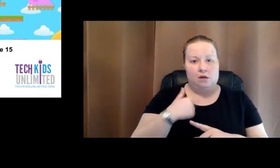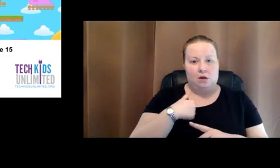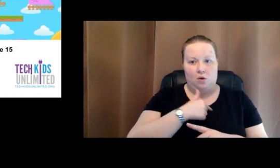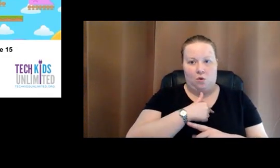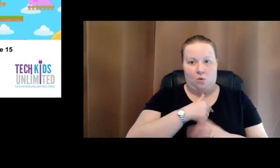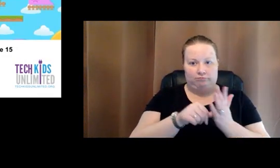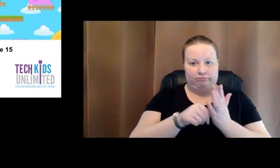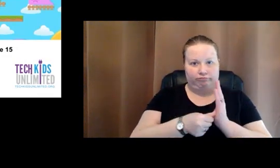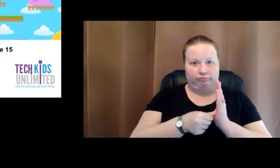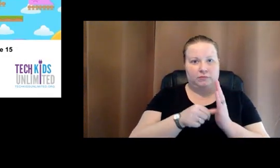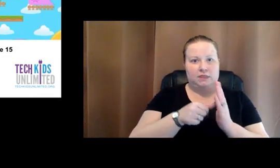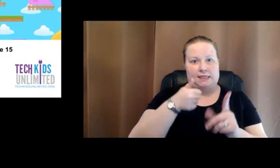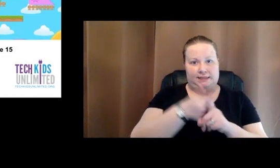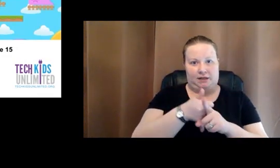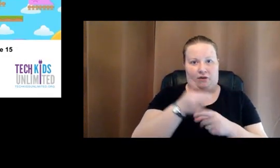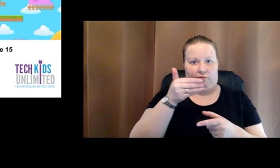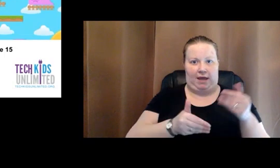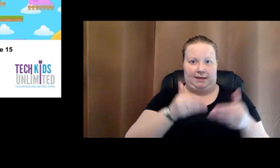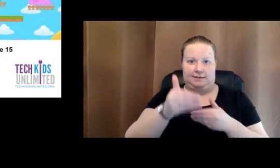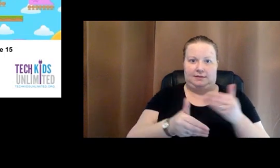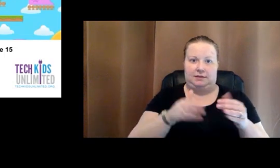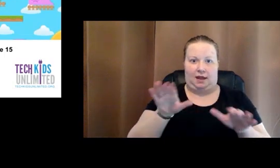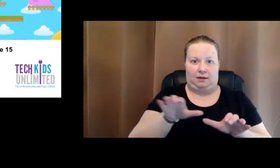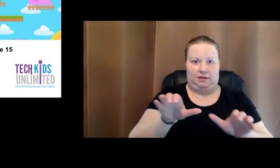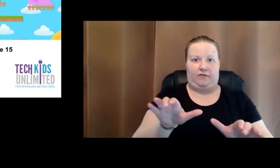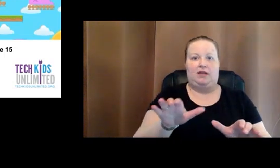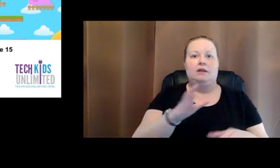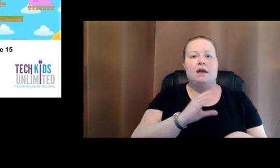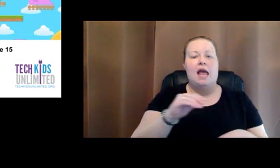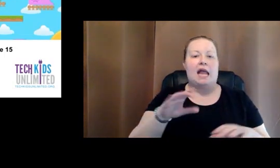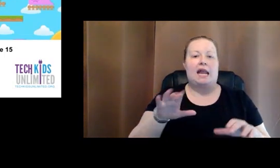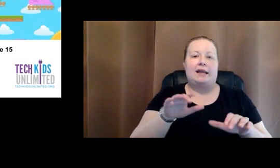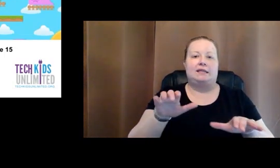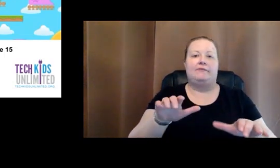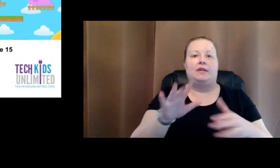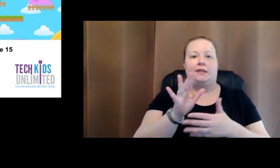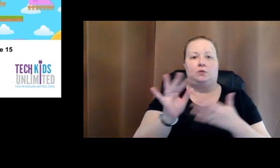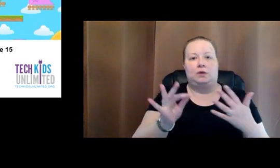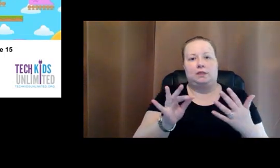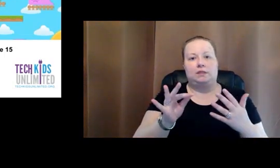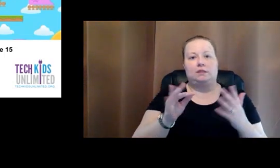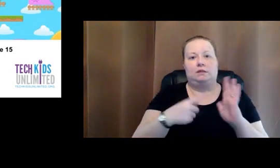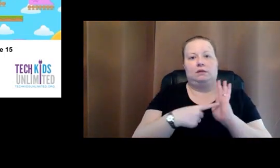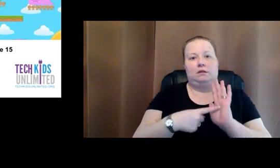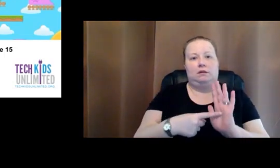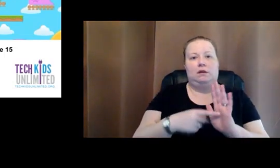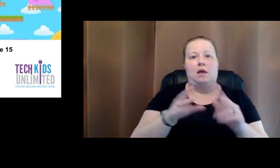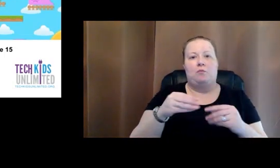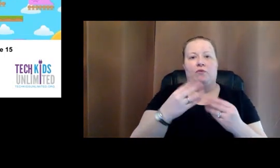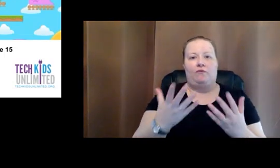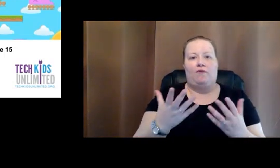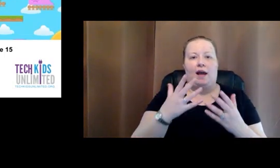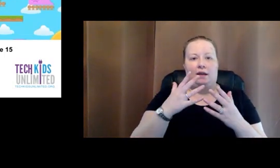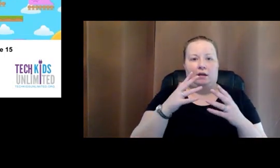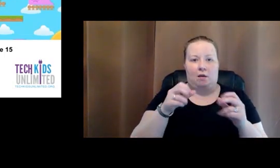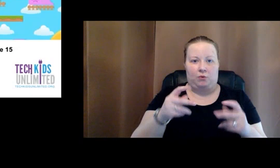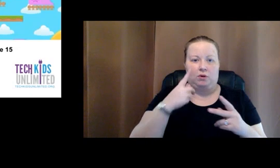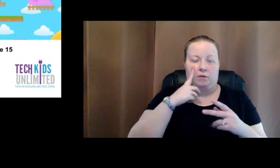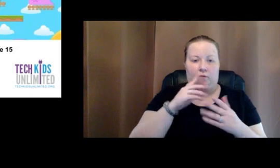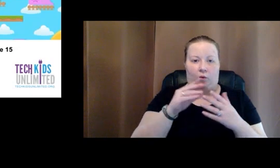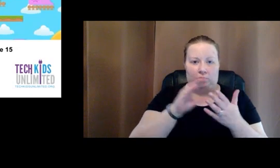here self-paced activities and activity choices, indicating that providing opportunities for students to choose their mode